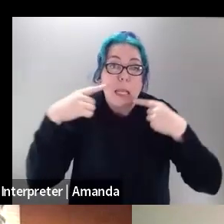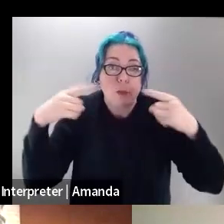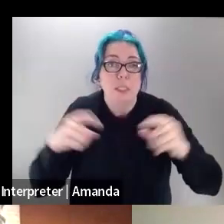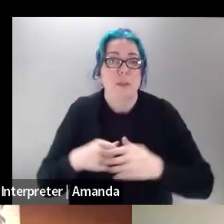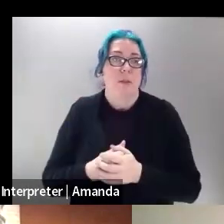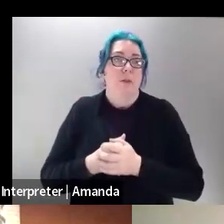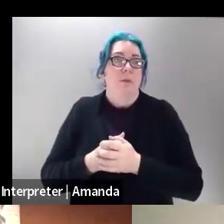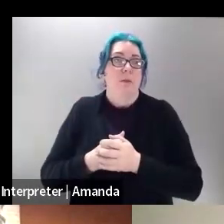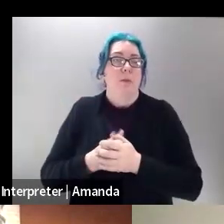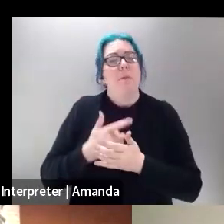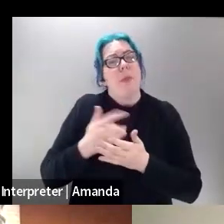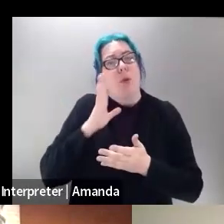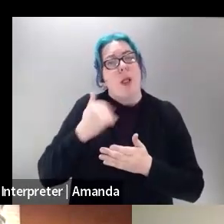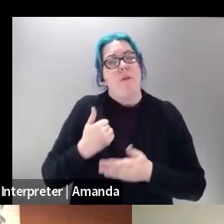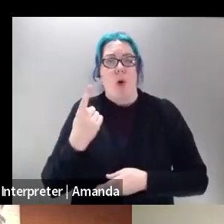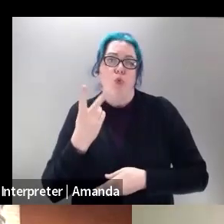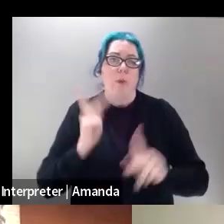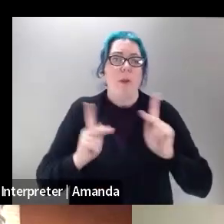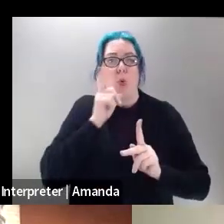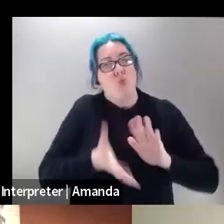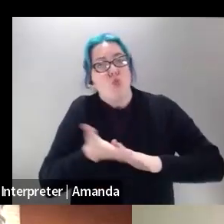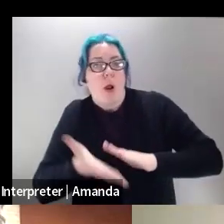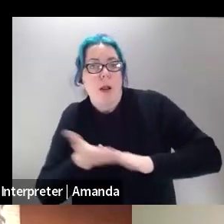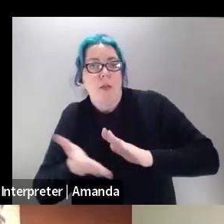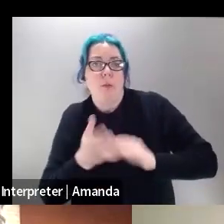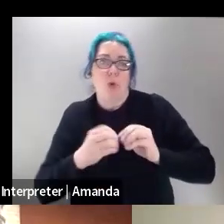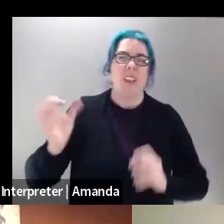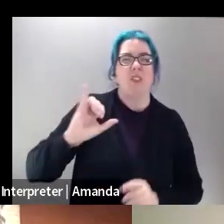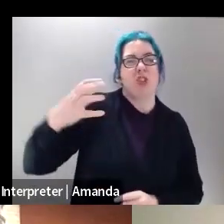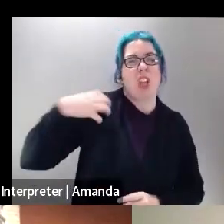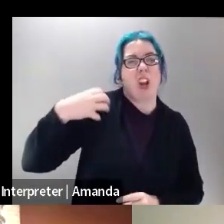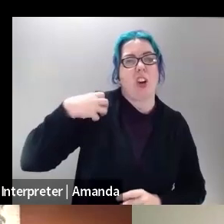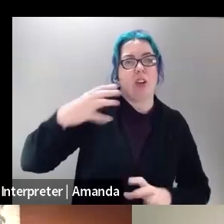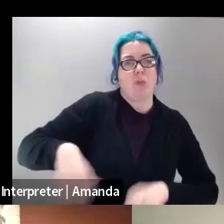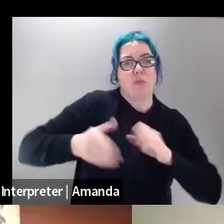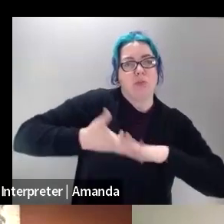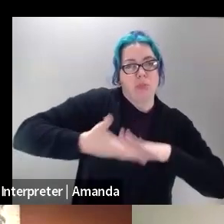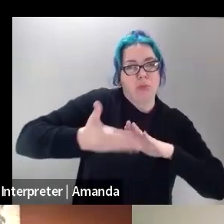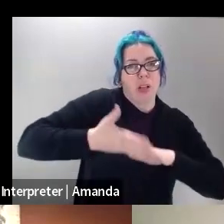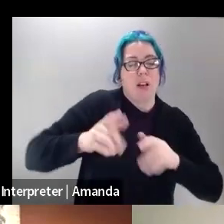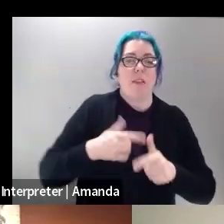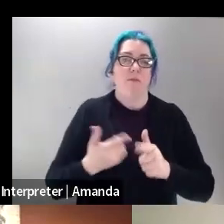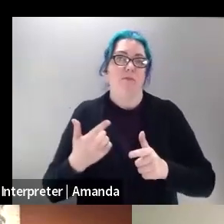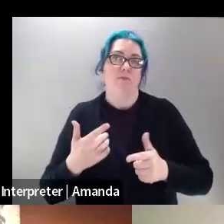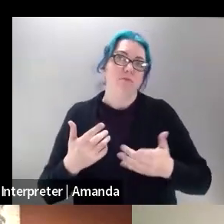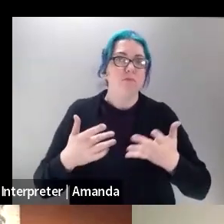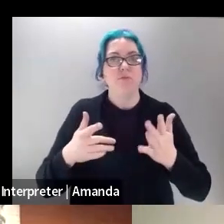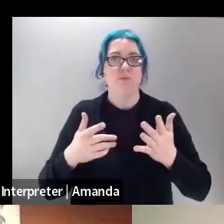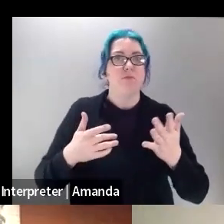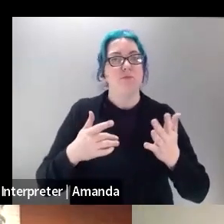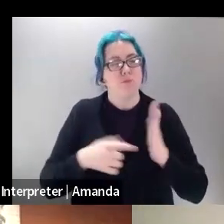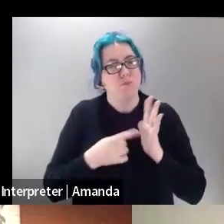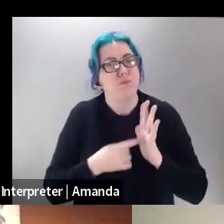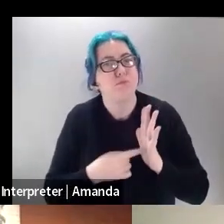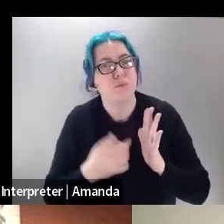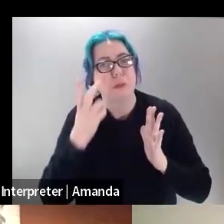various capacities. Then maybe there's a reading and a design presentation, and we suss each other out artistically